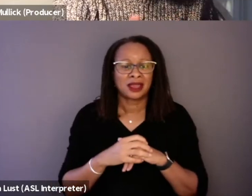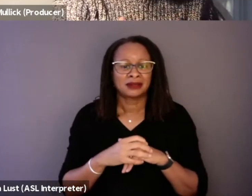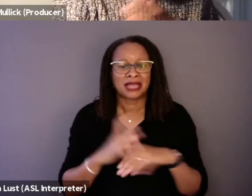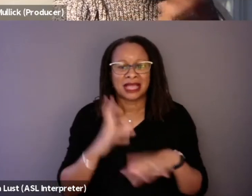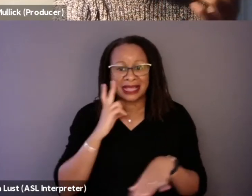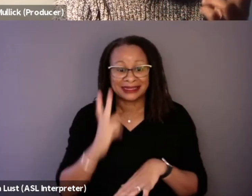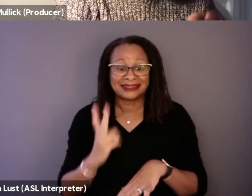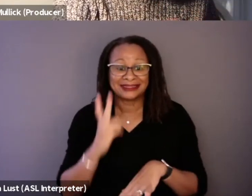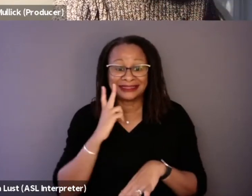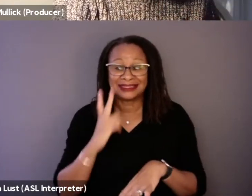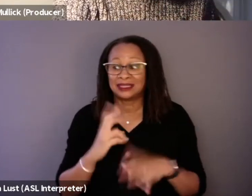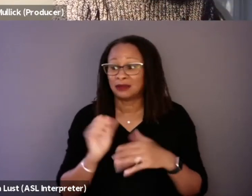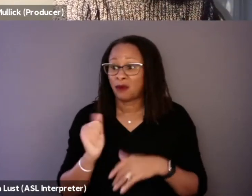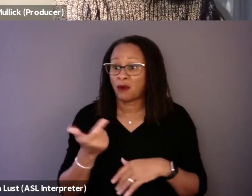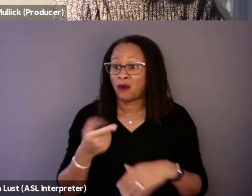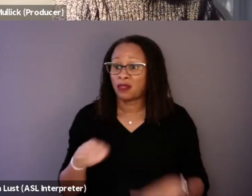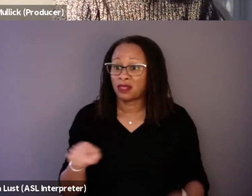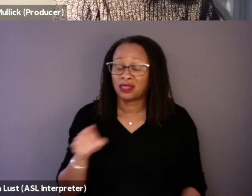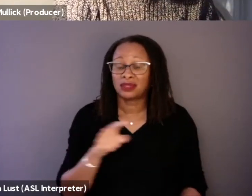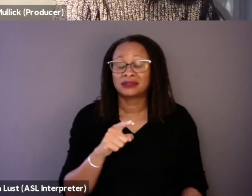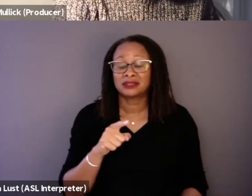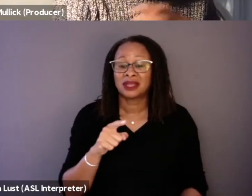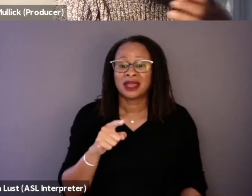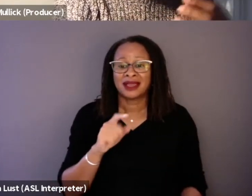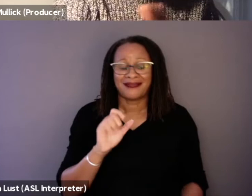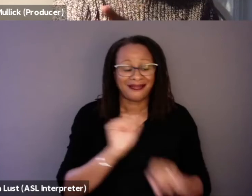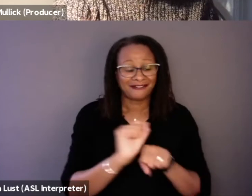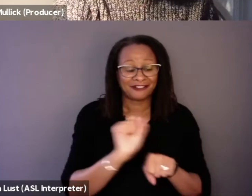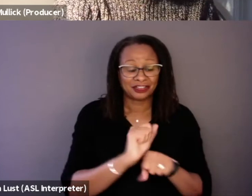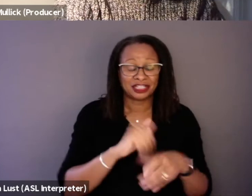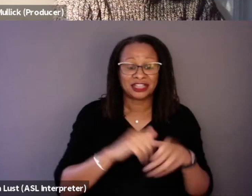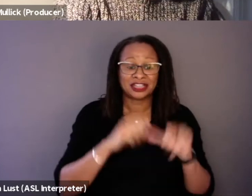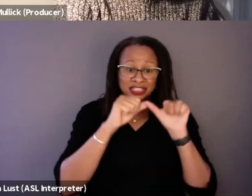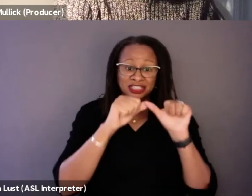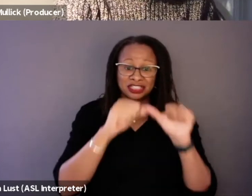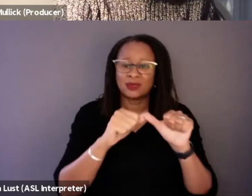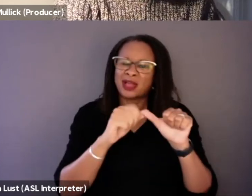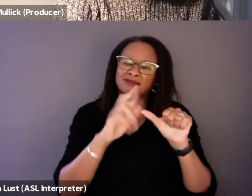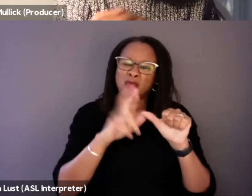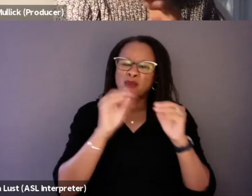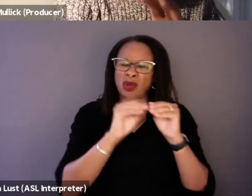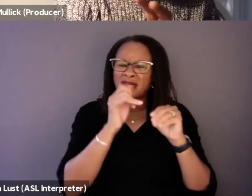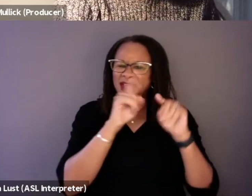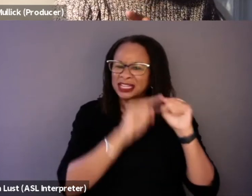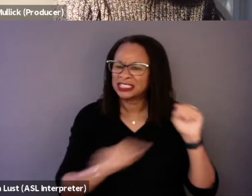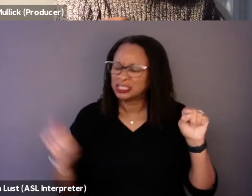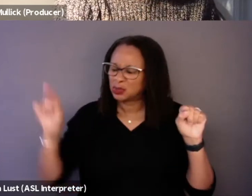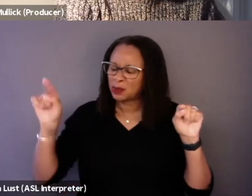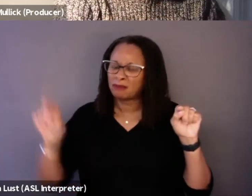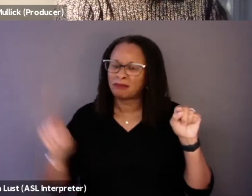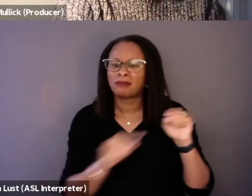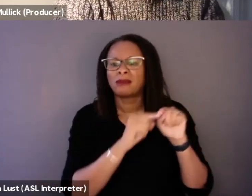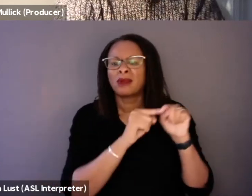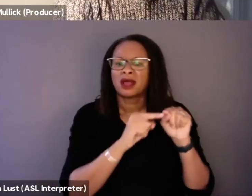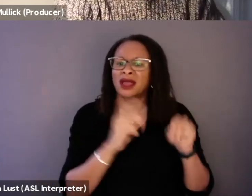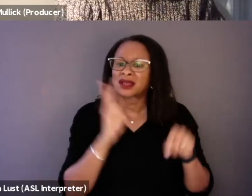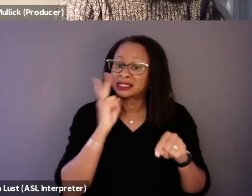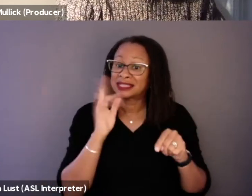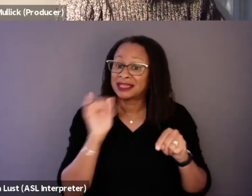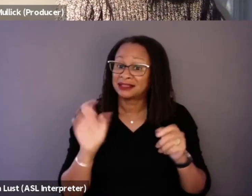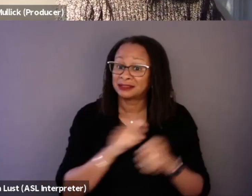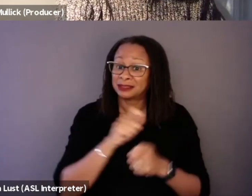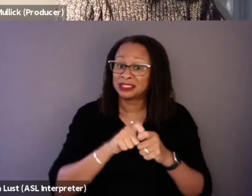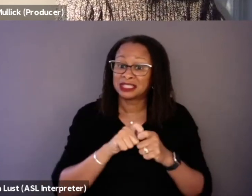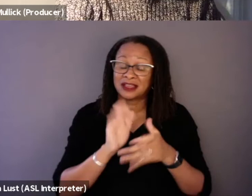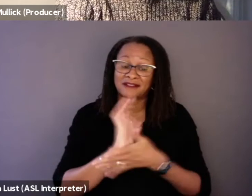all of those efforts in a continuum of sorts, and I see this particular film that